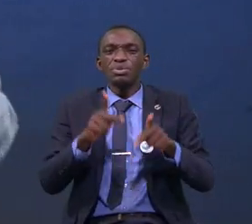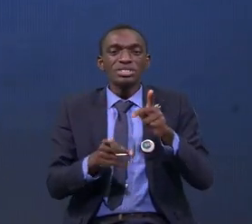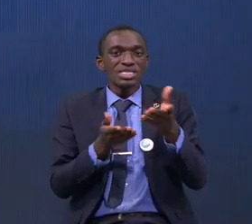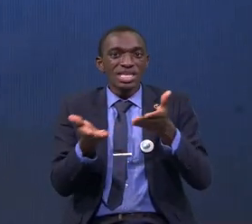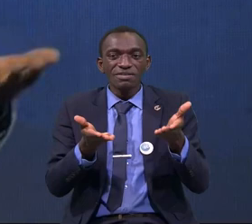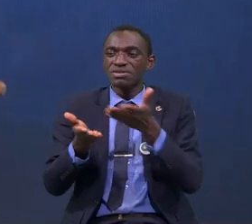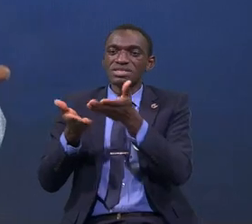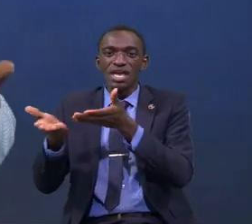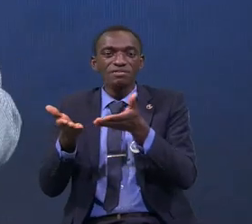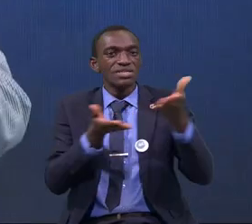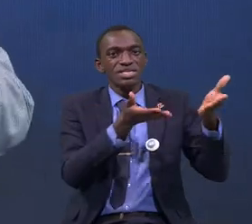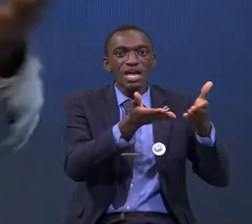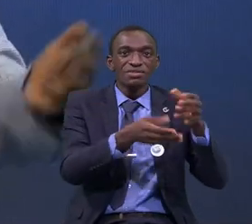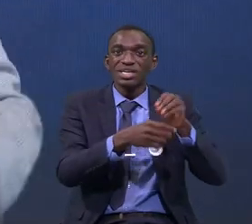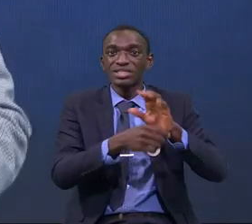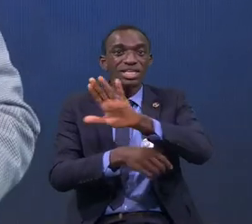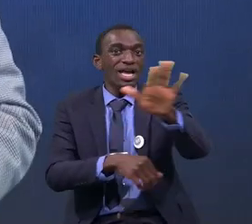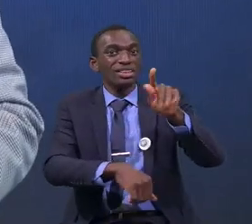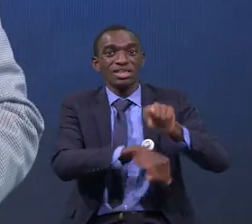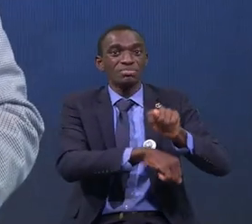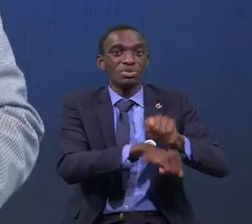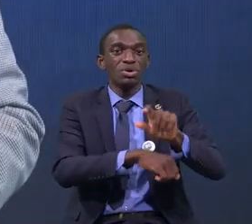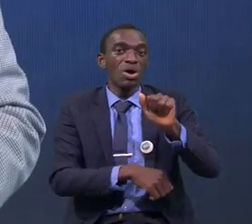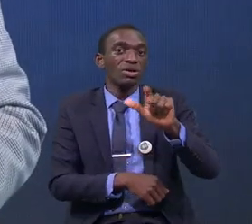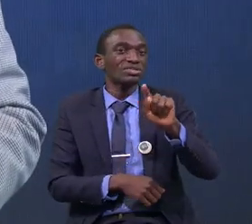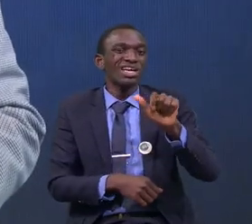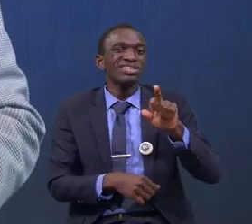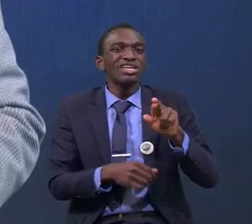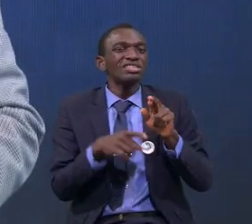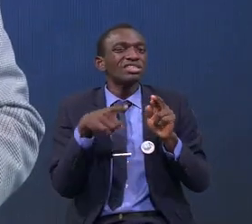not forgiven, they were not cleansed.